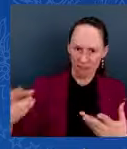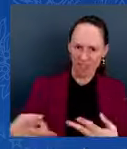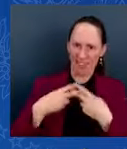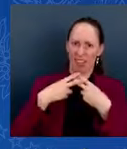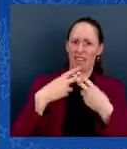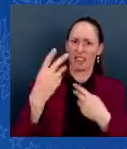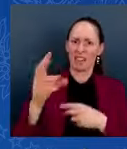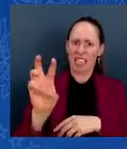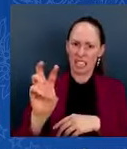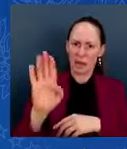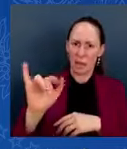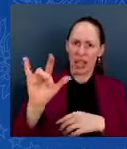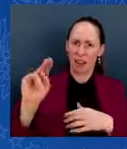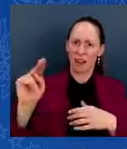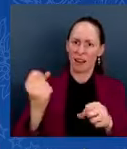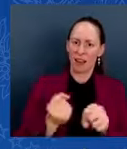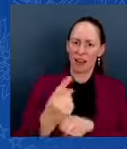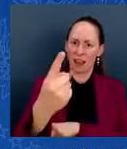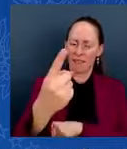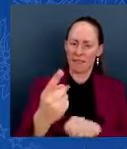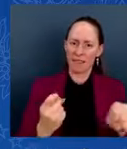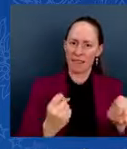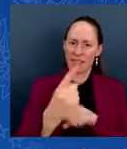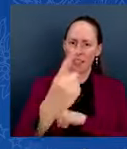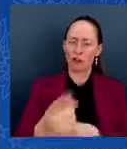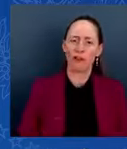that. $6 billion a year.